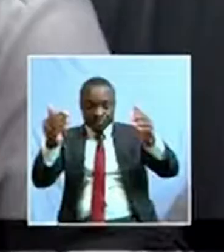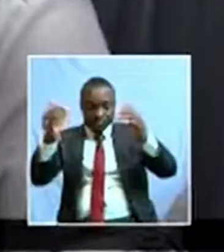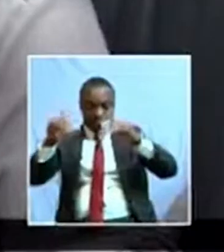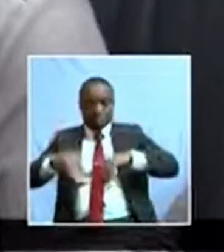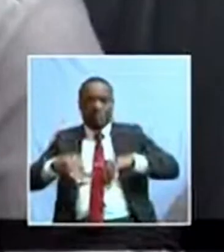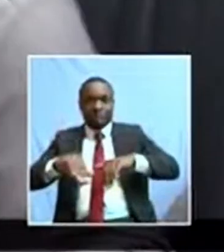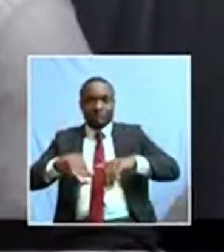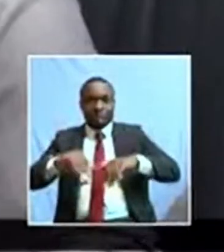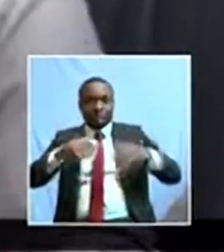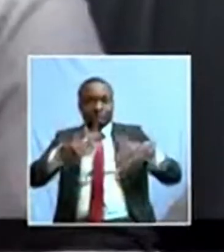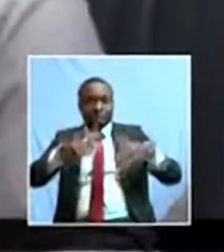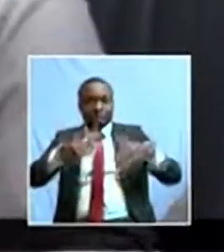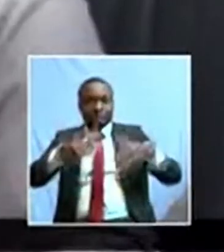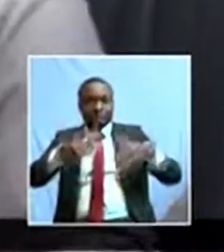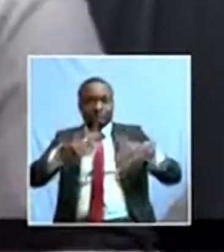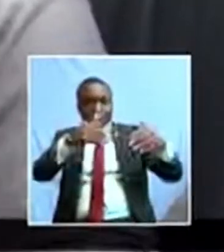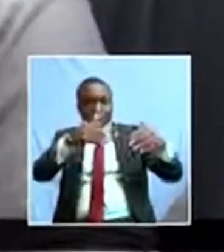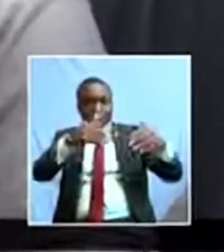January 20,